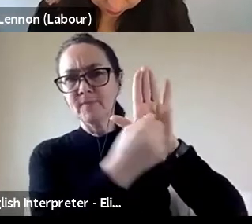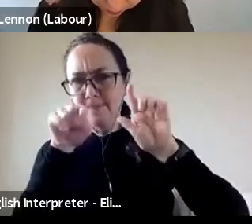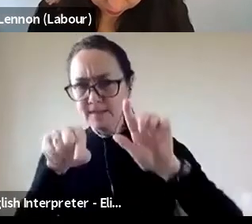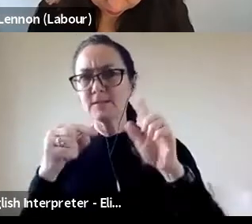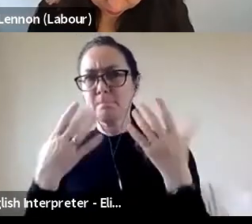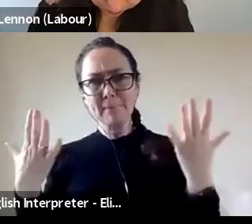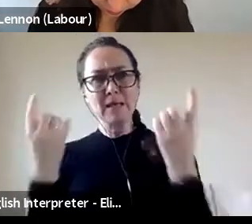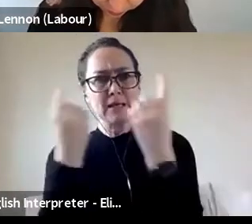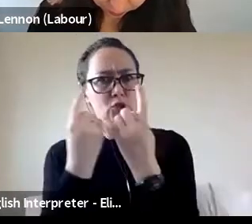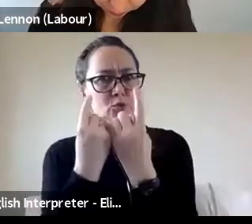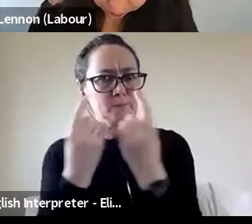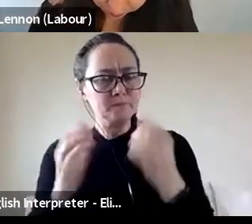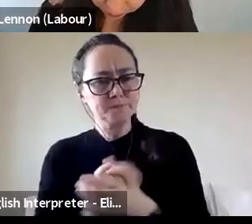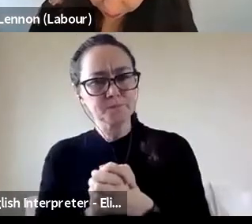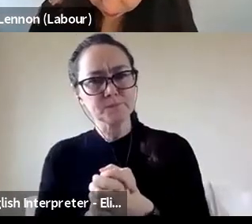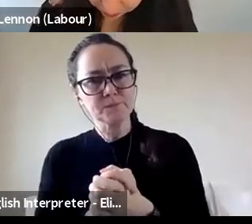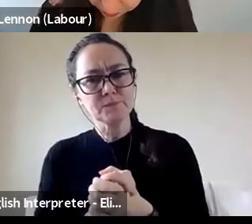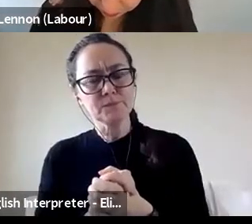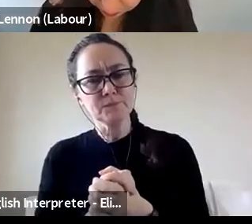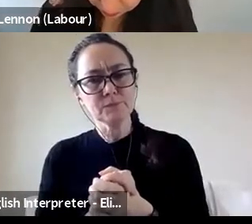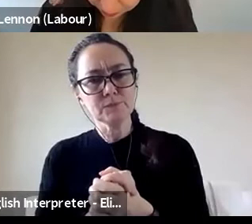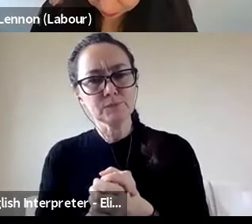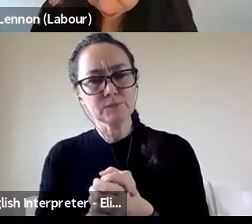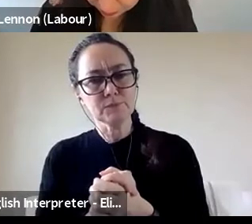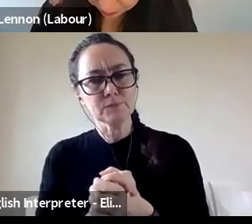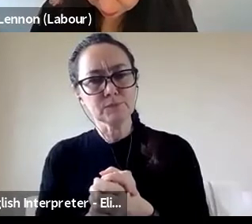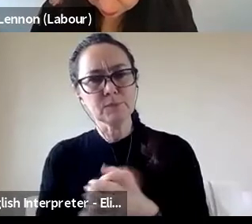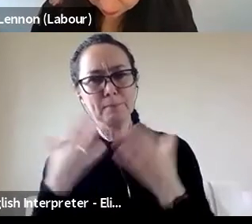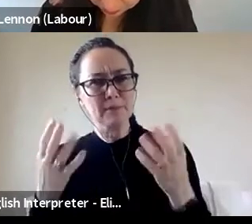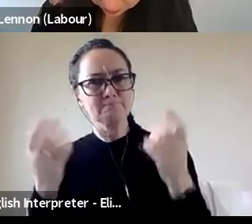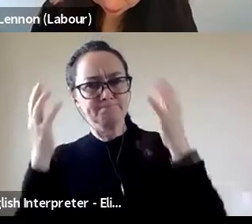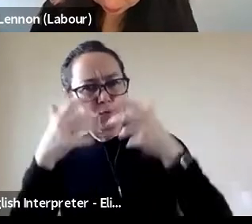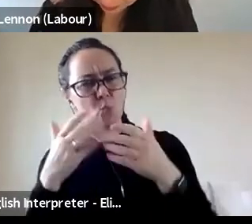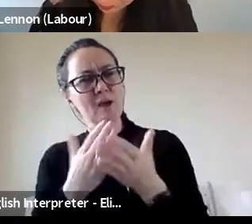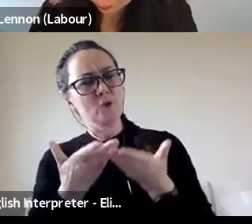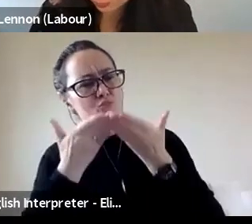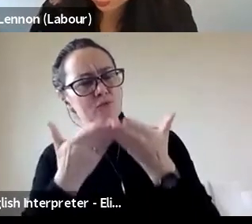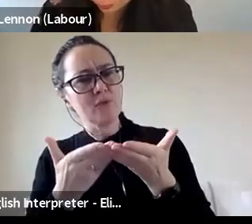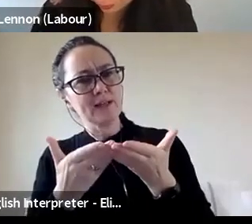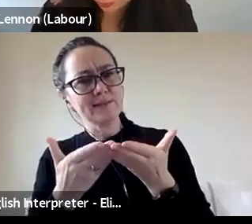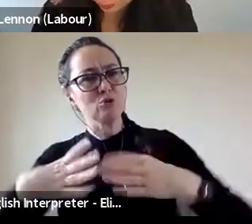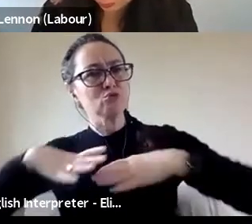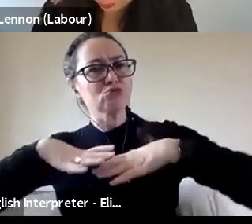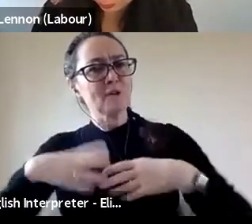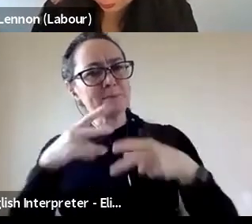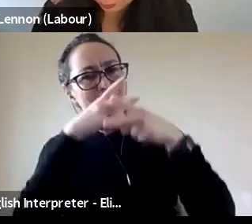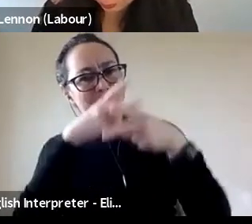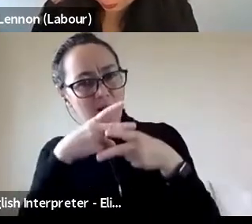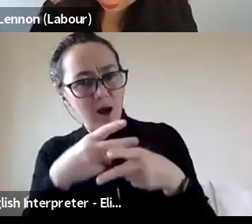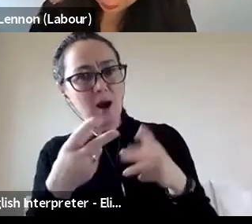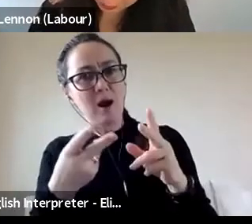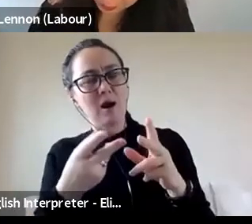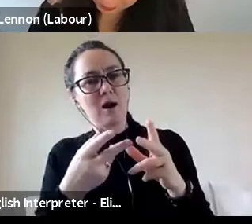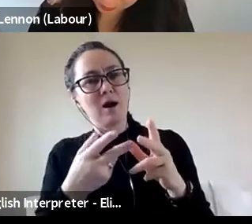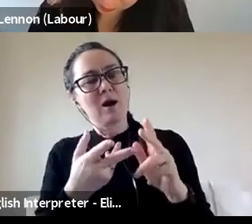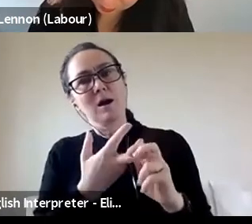I think we need to look at providing proper respite care for carers. We need to look